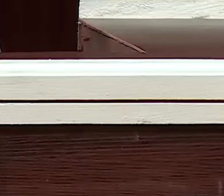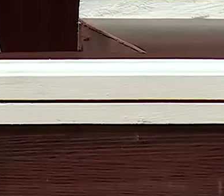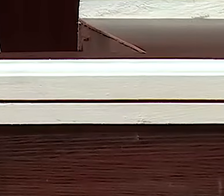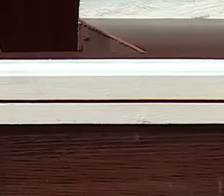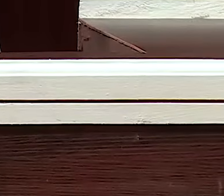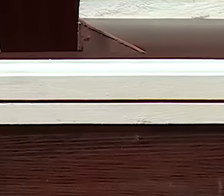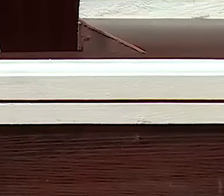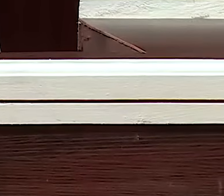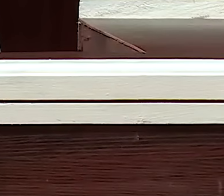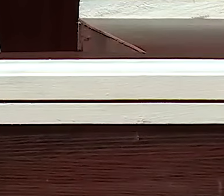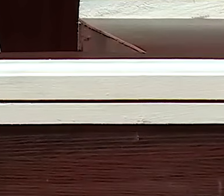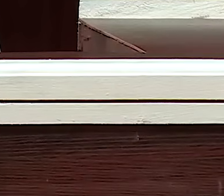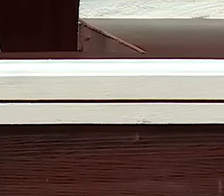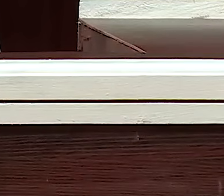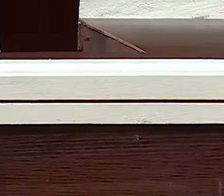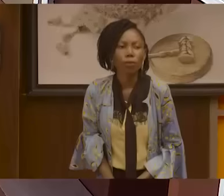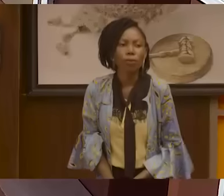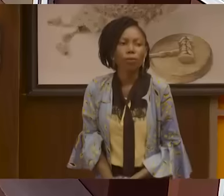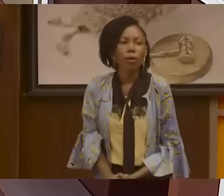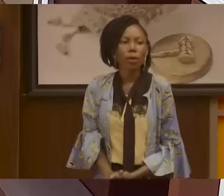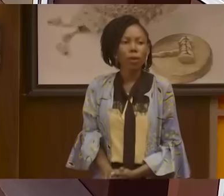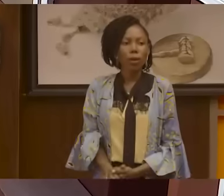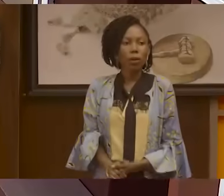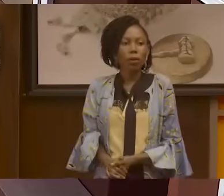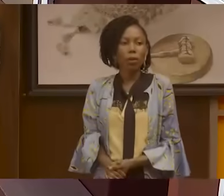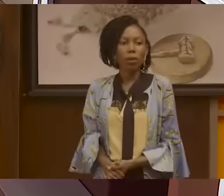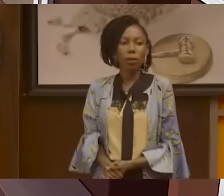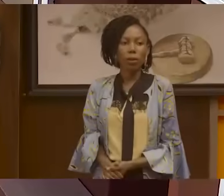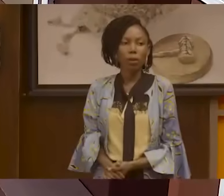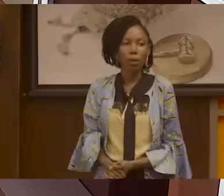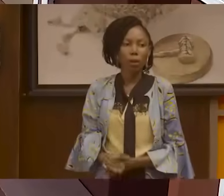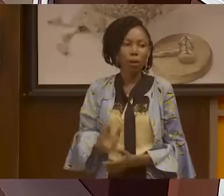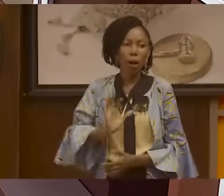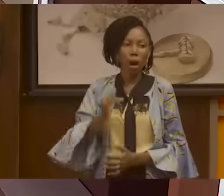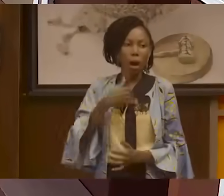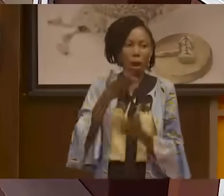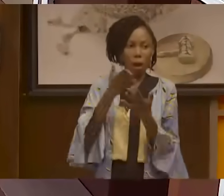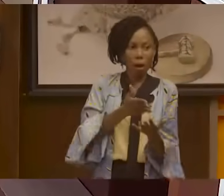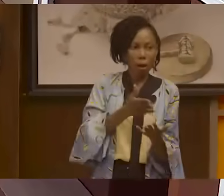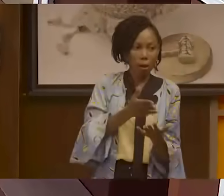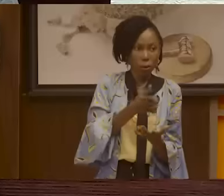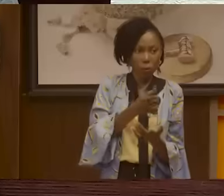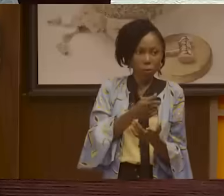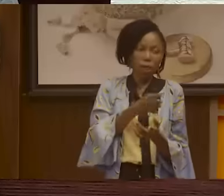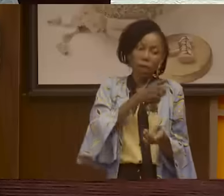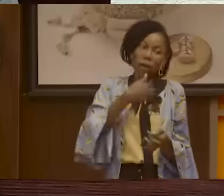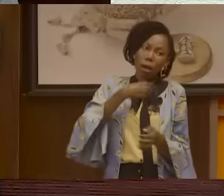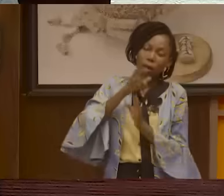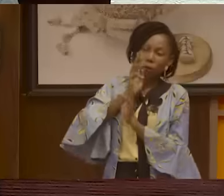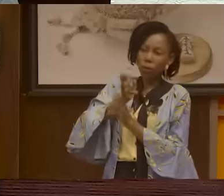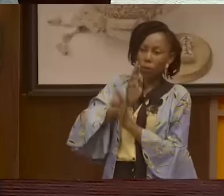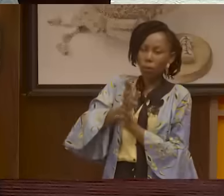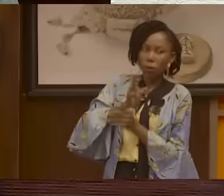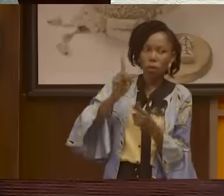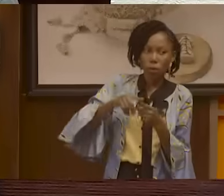After the break, Judge Fumi adjourns this matter. I have a claim here. But you brought up and he responded to that claim